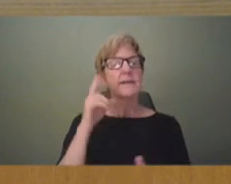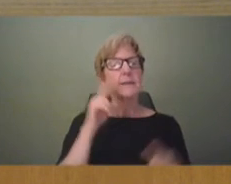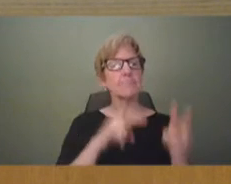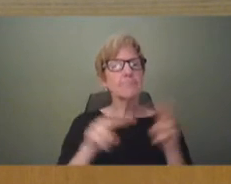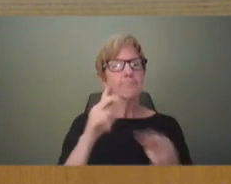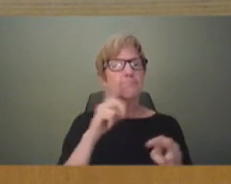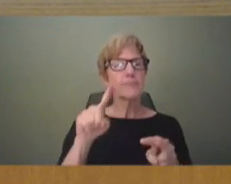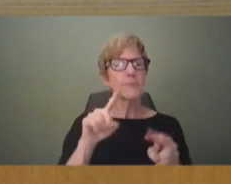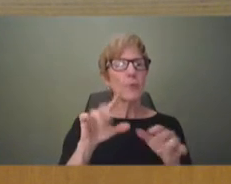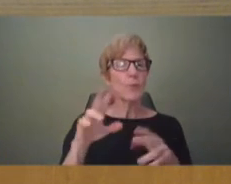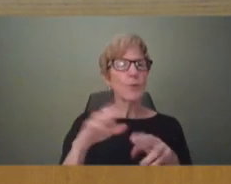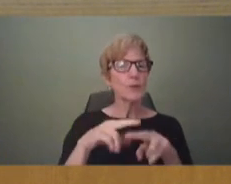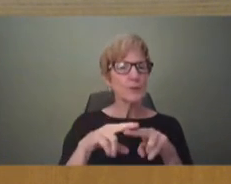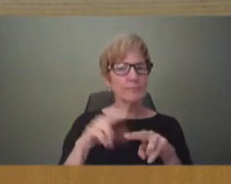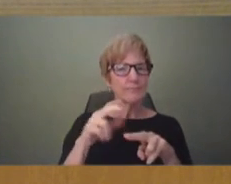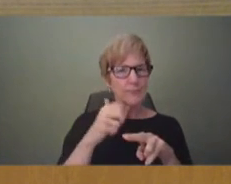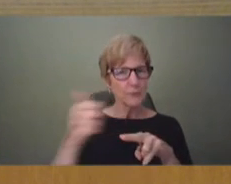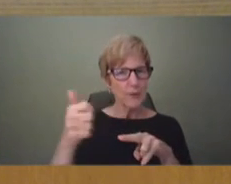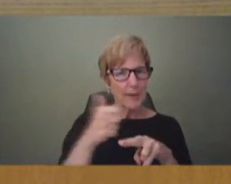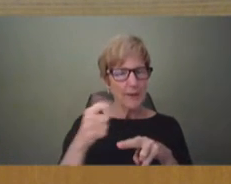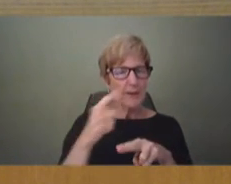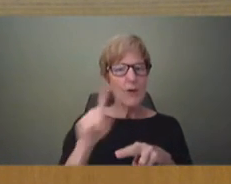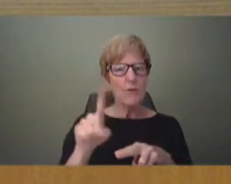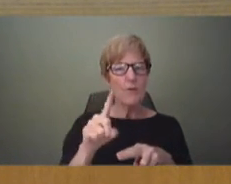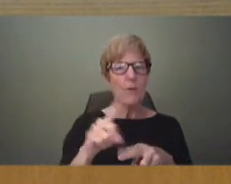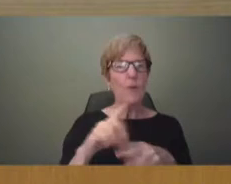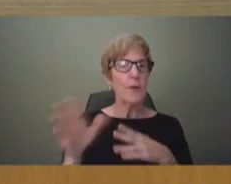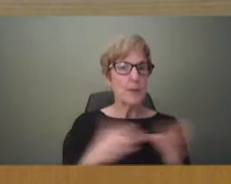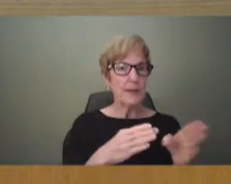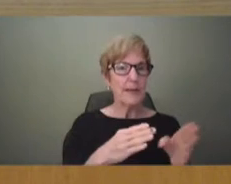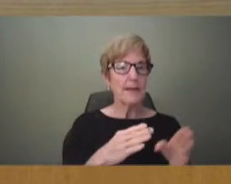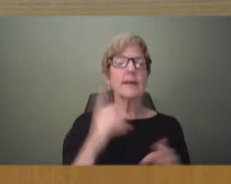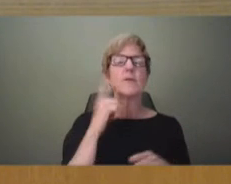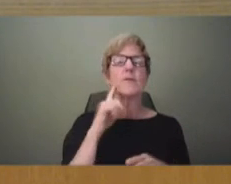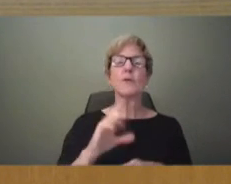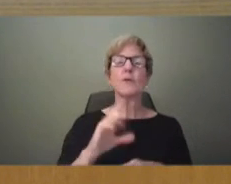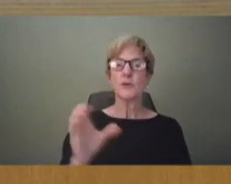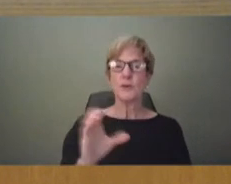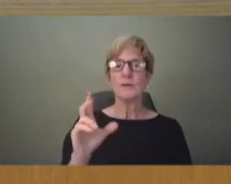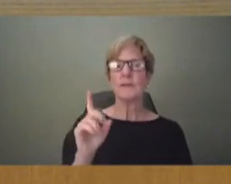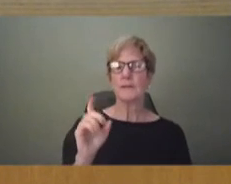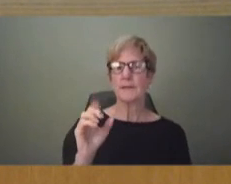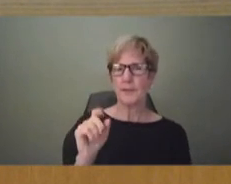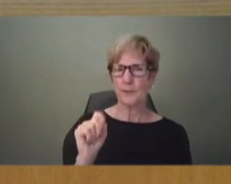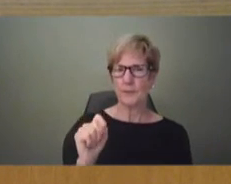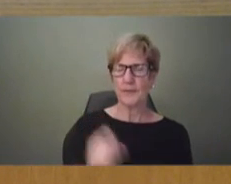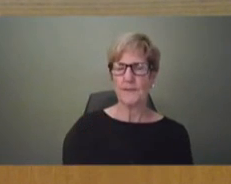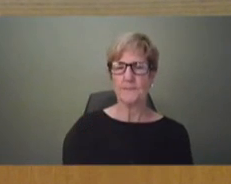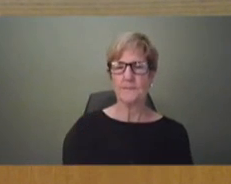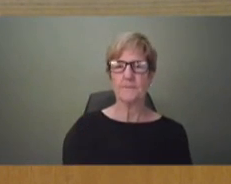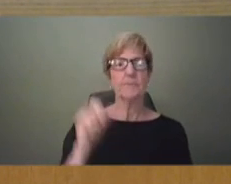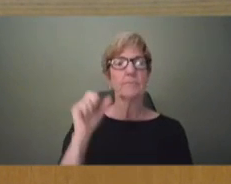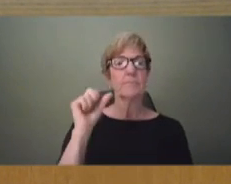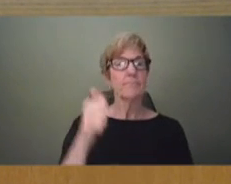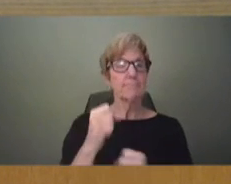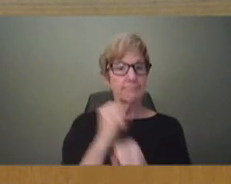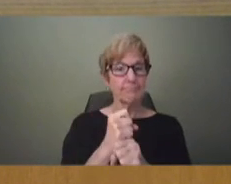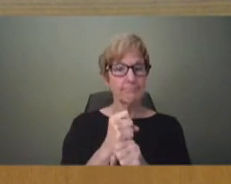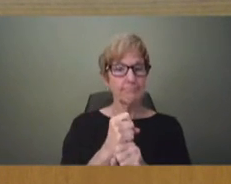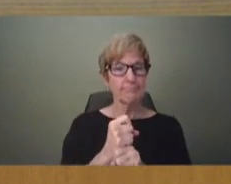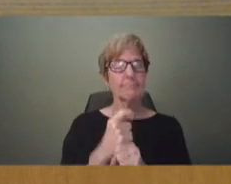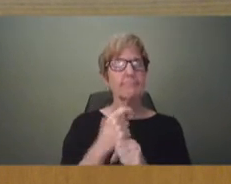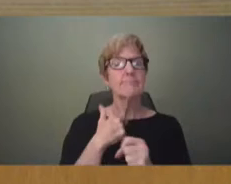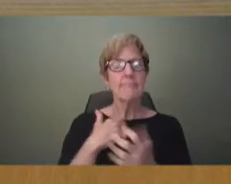for the planning division for Charlotte's Department of Transportation for about 10 years I gathered